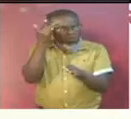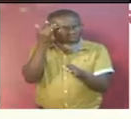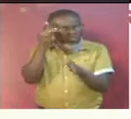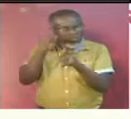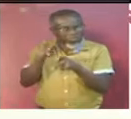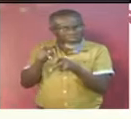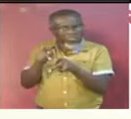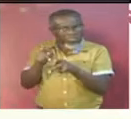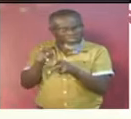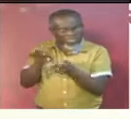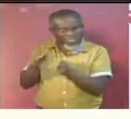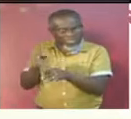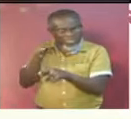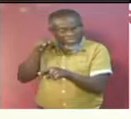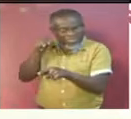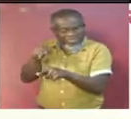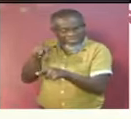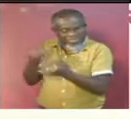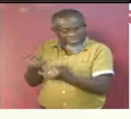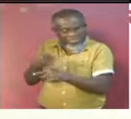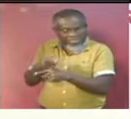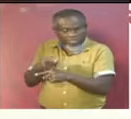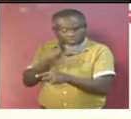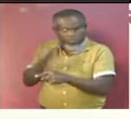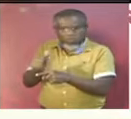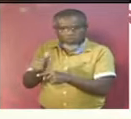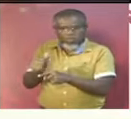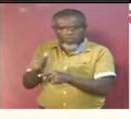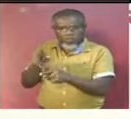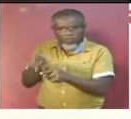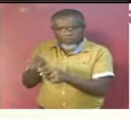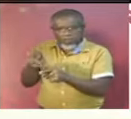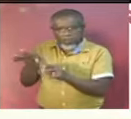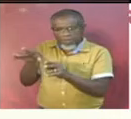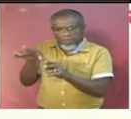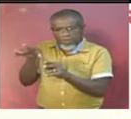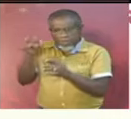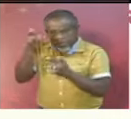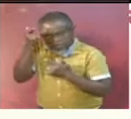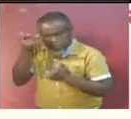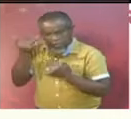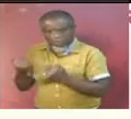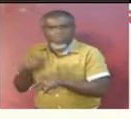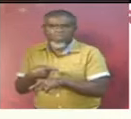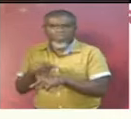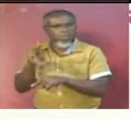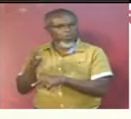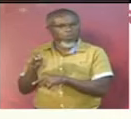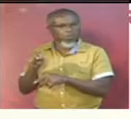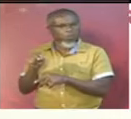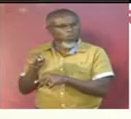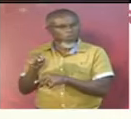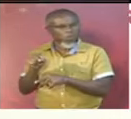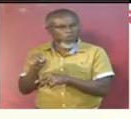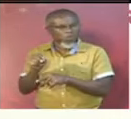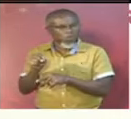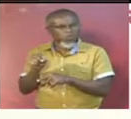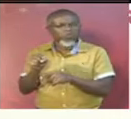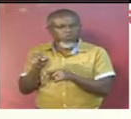the people necessarily infected on that day, which is why we do what we call a cumulative case fatality